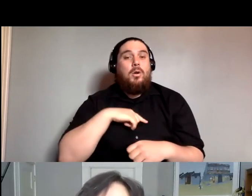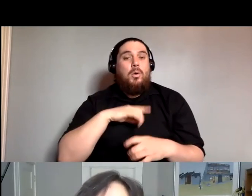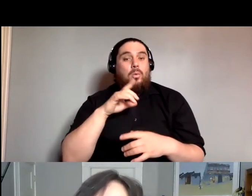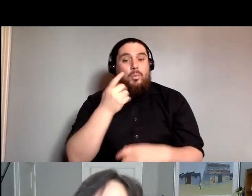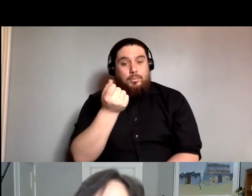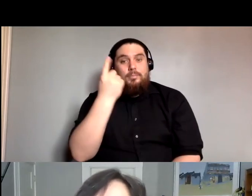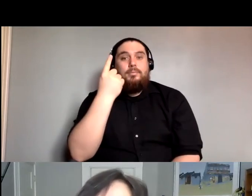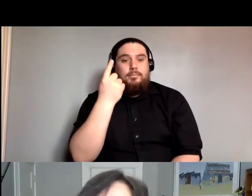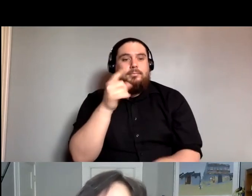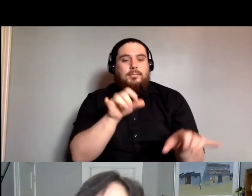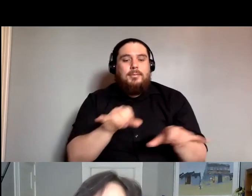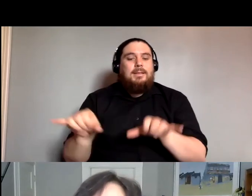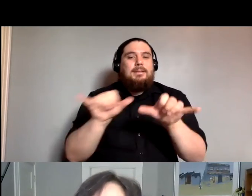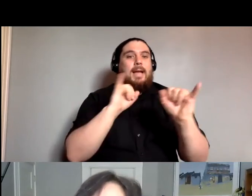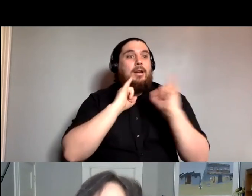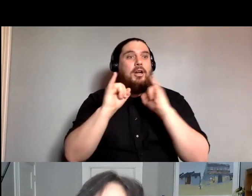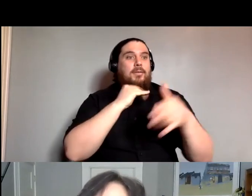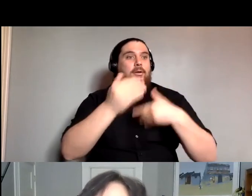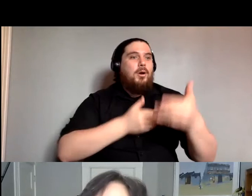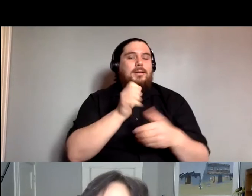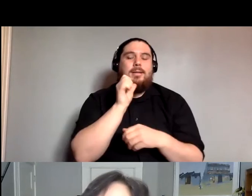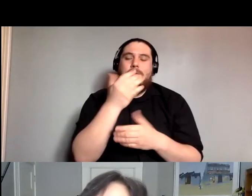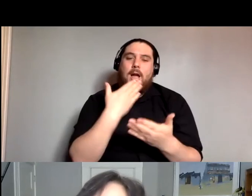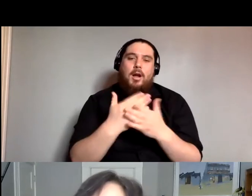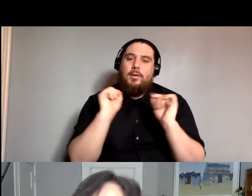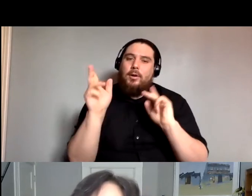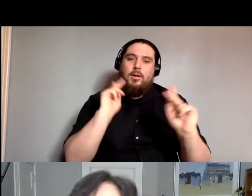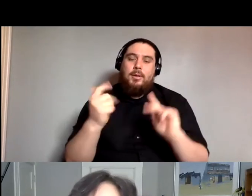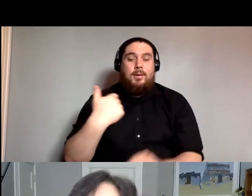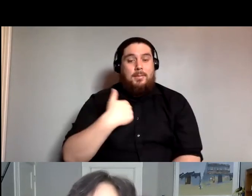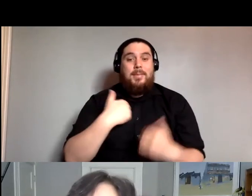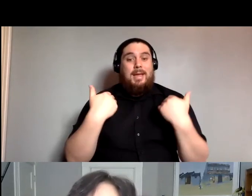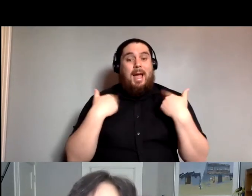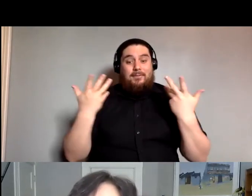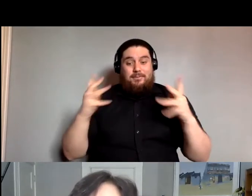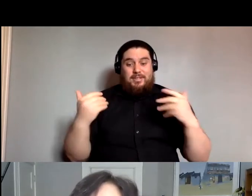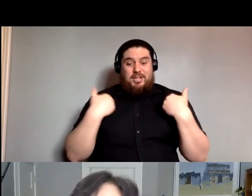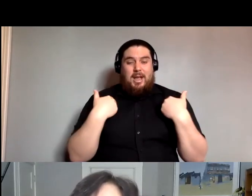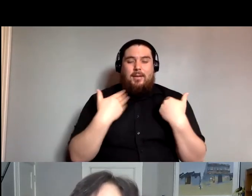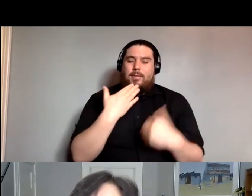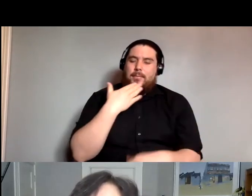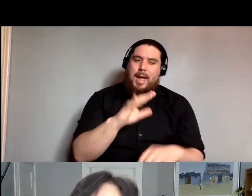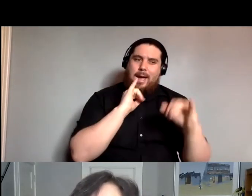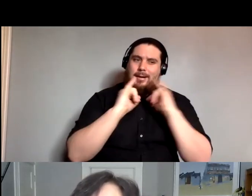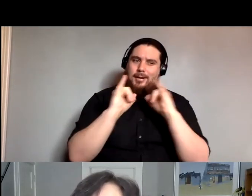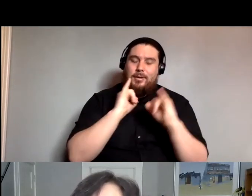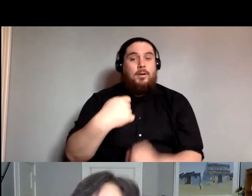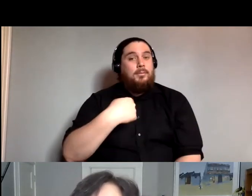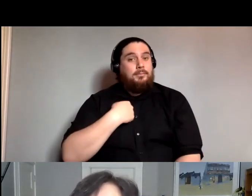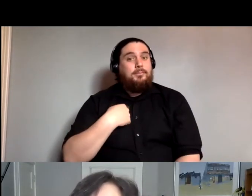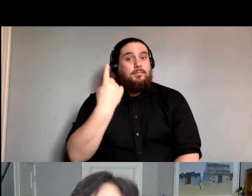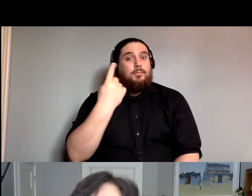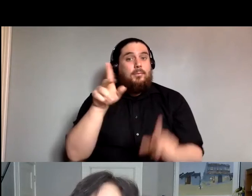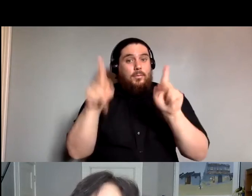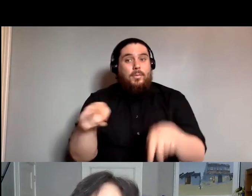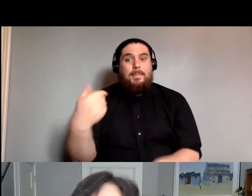for everyone. I've had my fair share of bad interviews as one of those people that you would class as